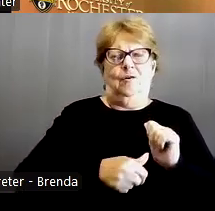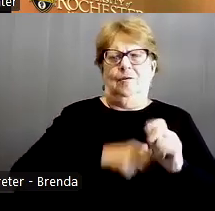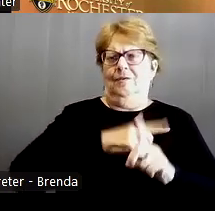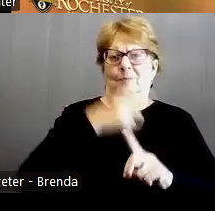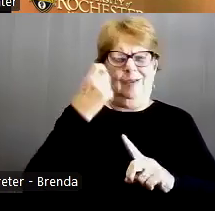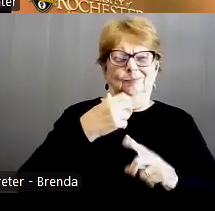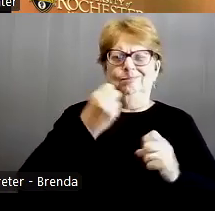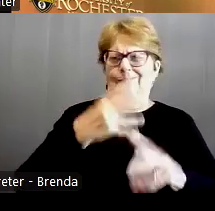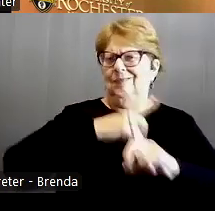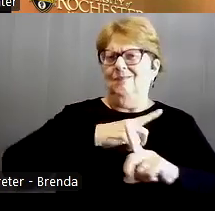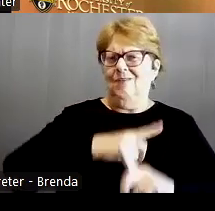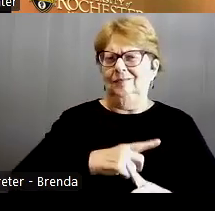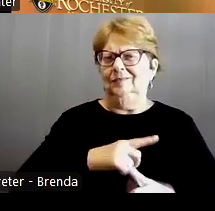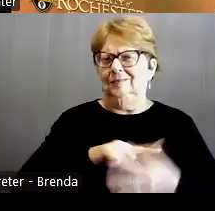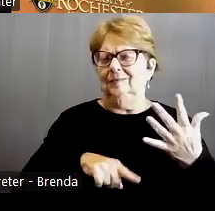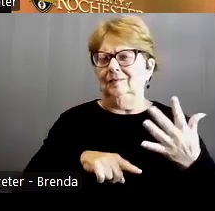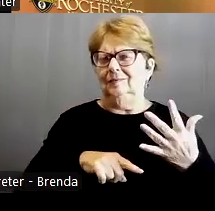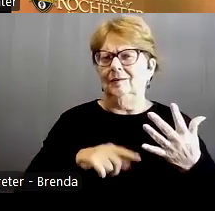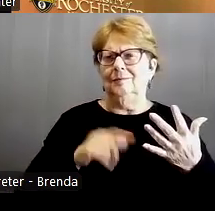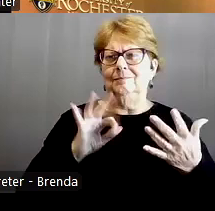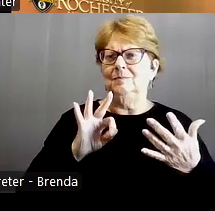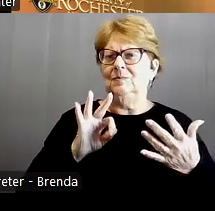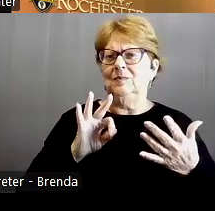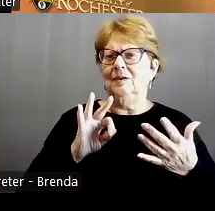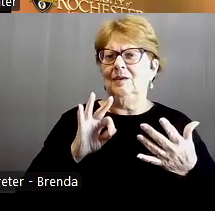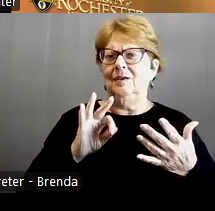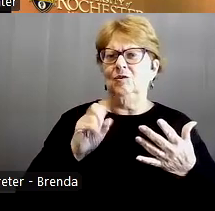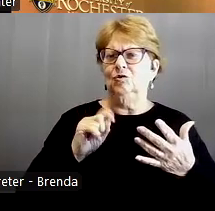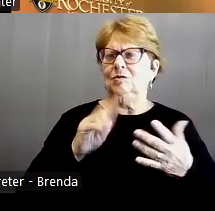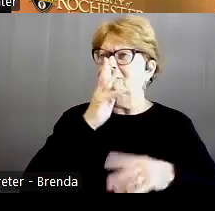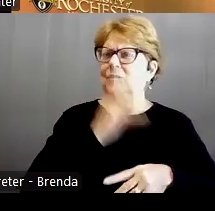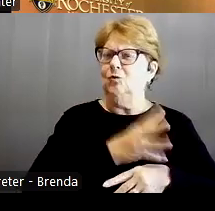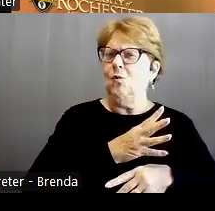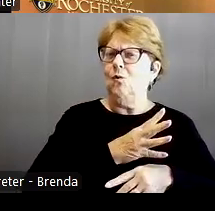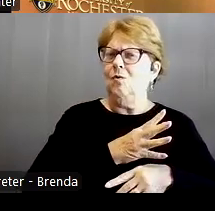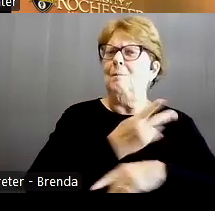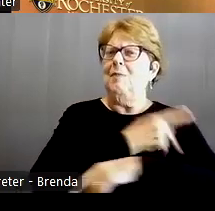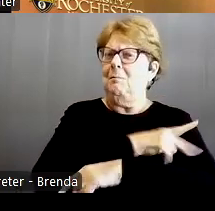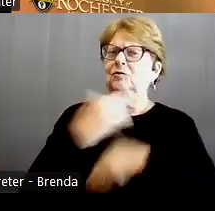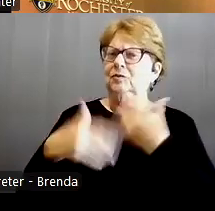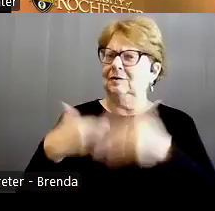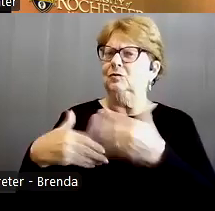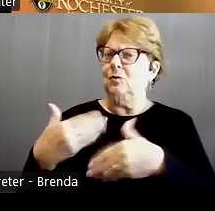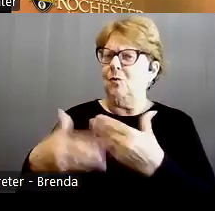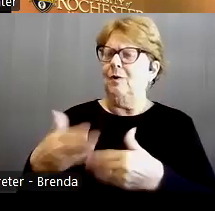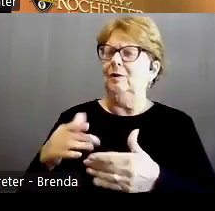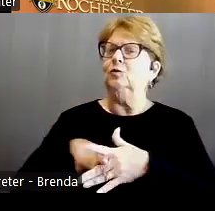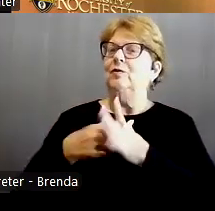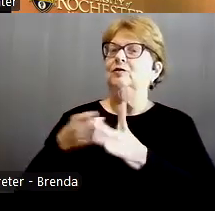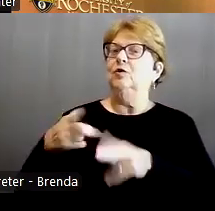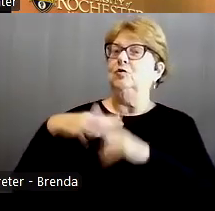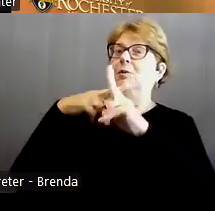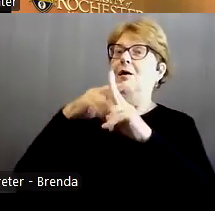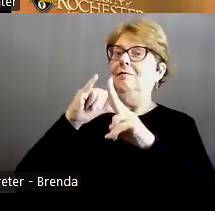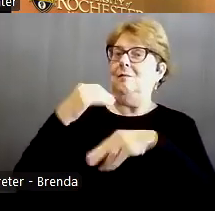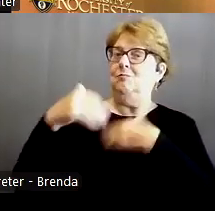defenses, like you saw in some of the work that I did here, if you just kind of ignore them, the patient keeps going. It's when they start to block the process,